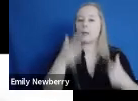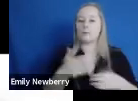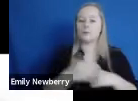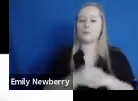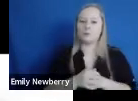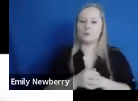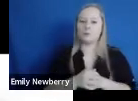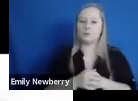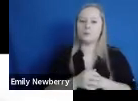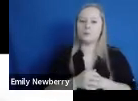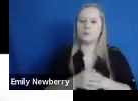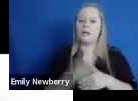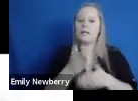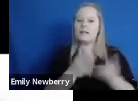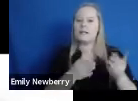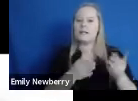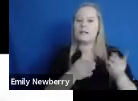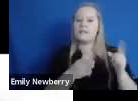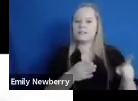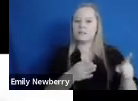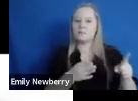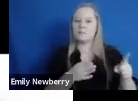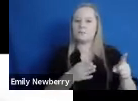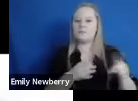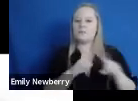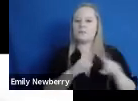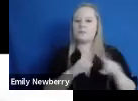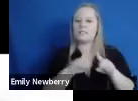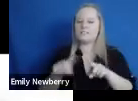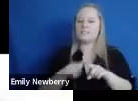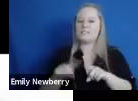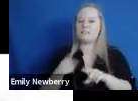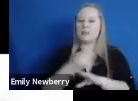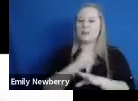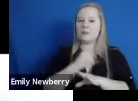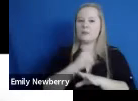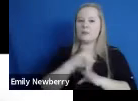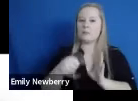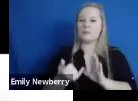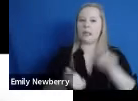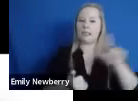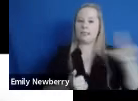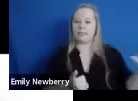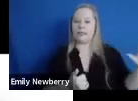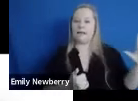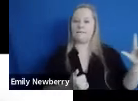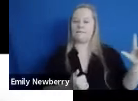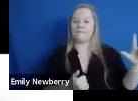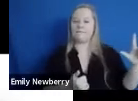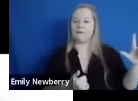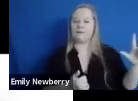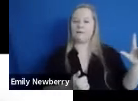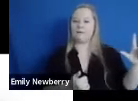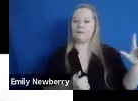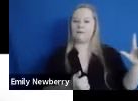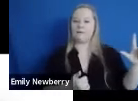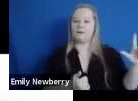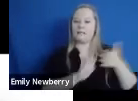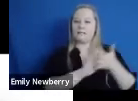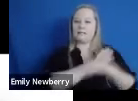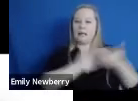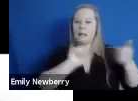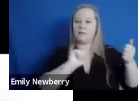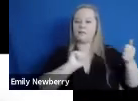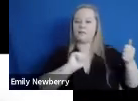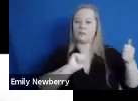These are some of our restoration projects. So on the left, you'll see like our prairie dog damage. So what